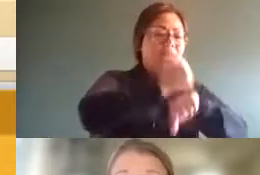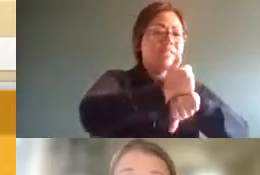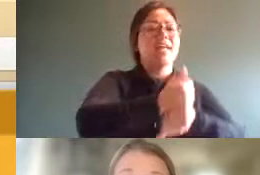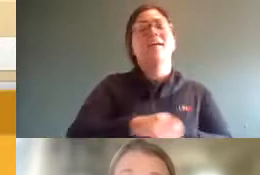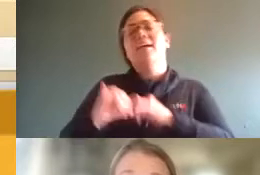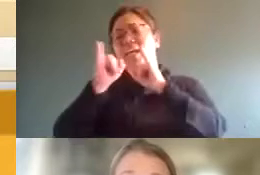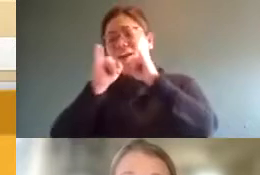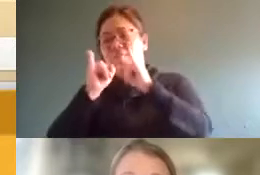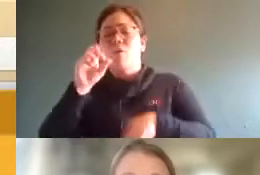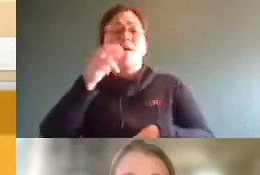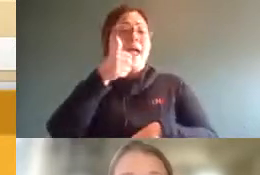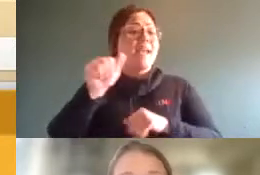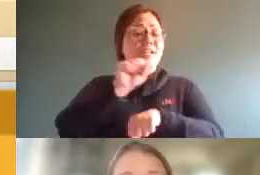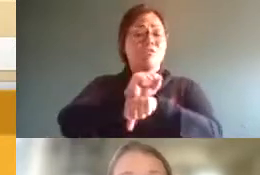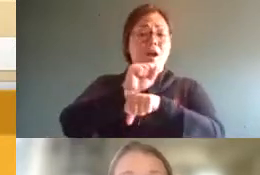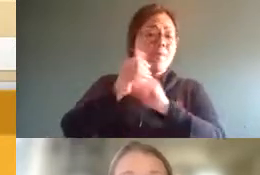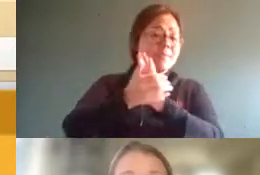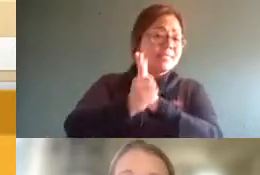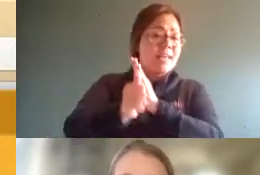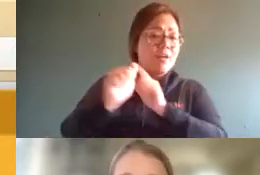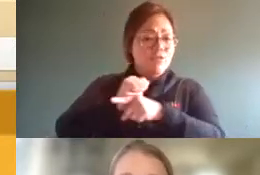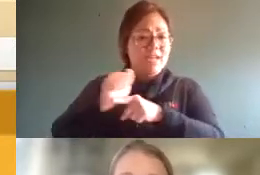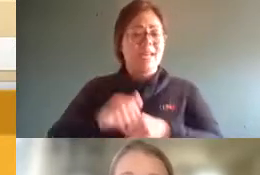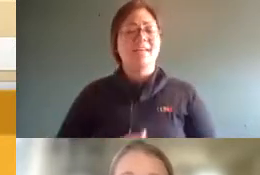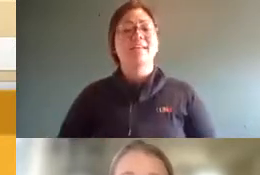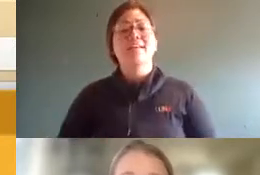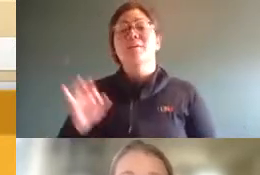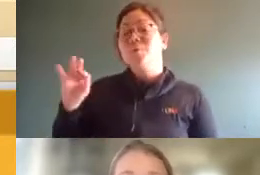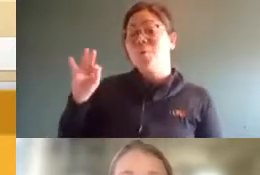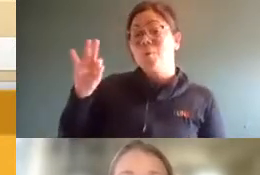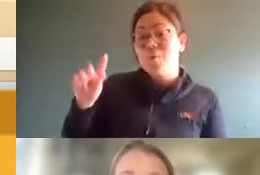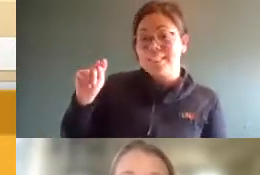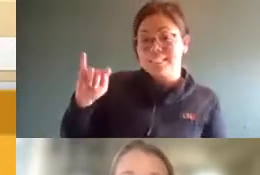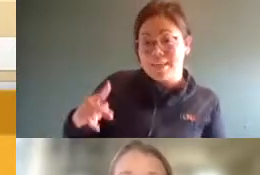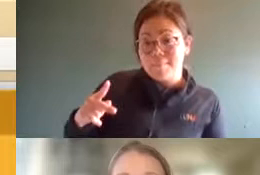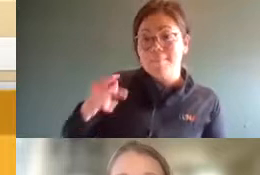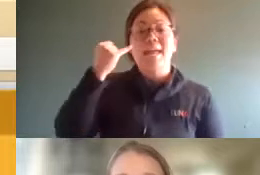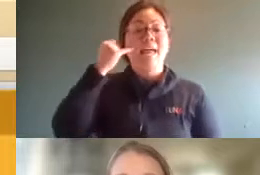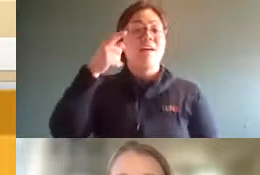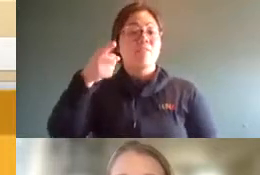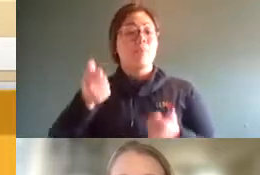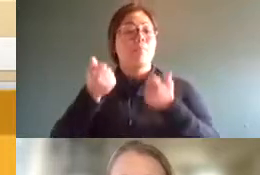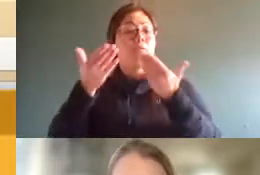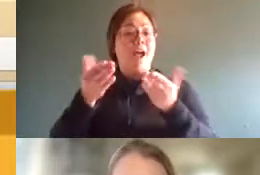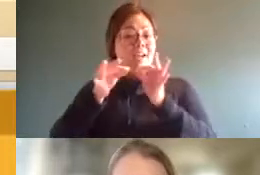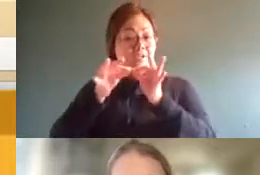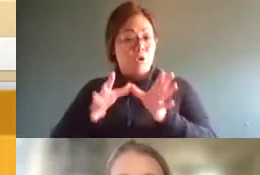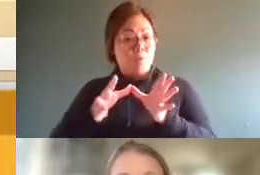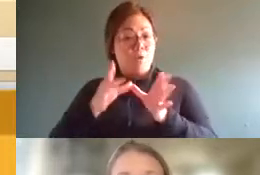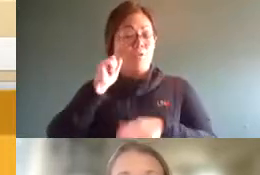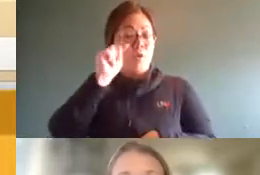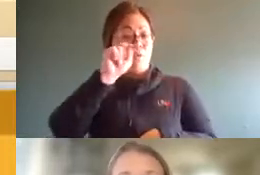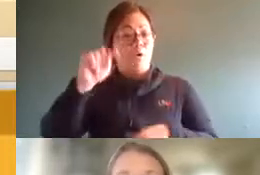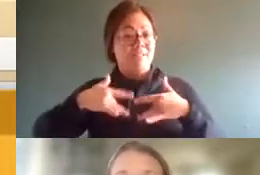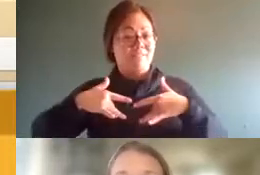any kind of job skill trainings. And a pro tip here is if you're going to provide interpreters for these events,